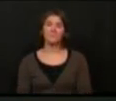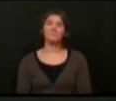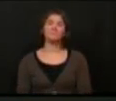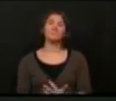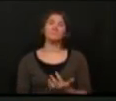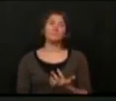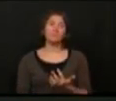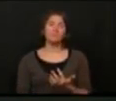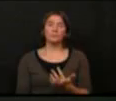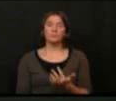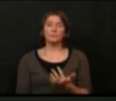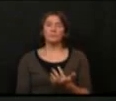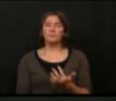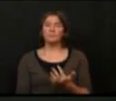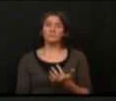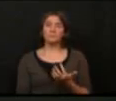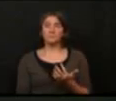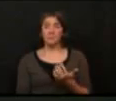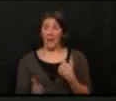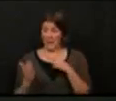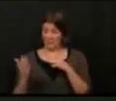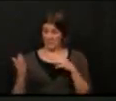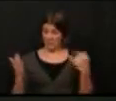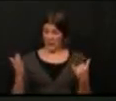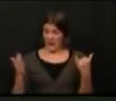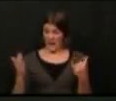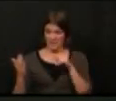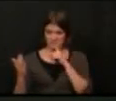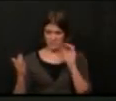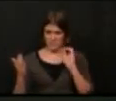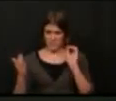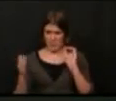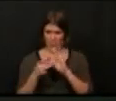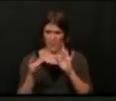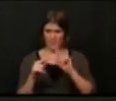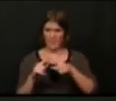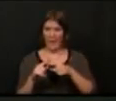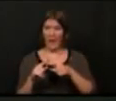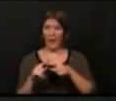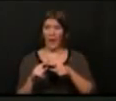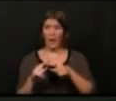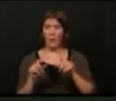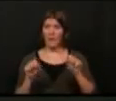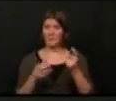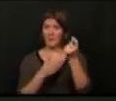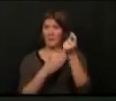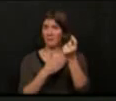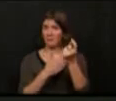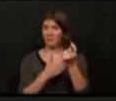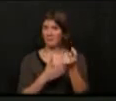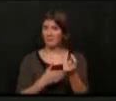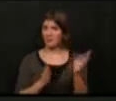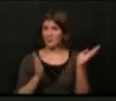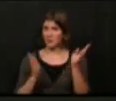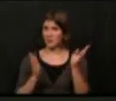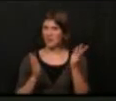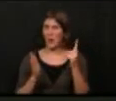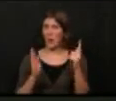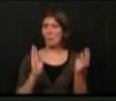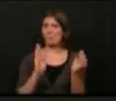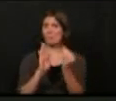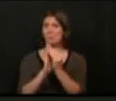there's not a lot of that in what I reviewed, so I just want to